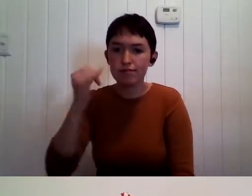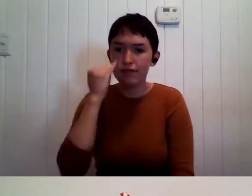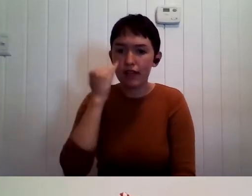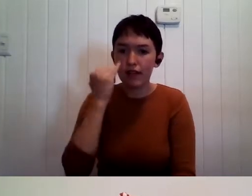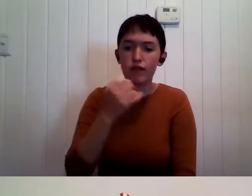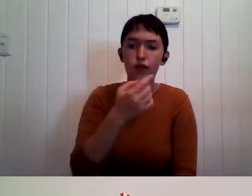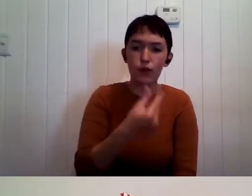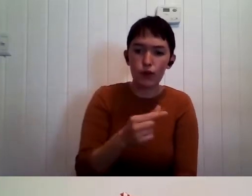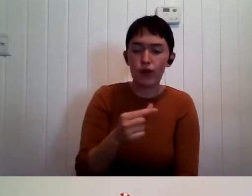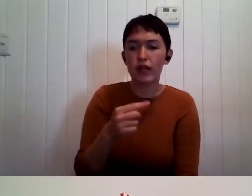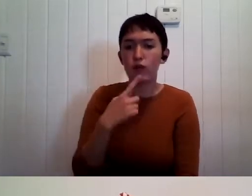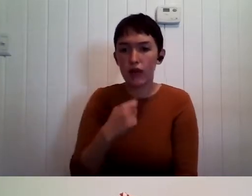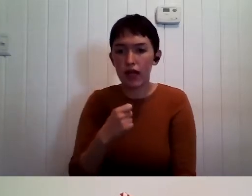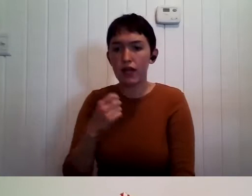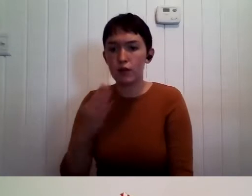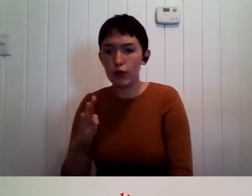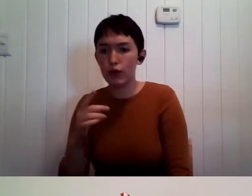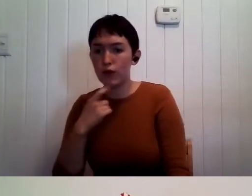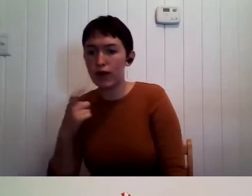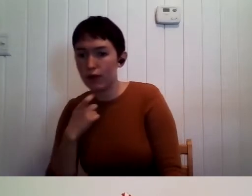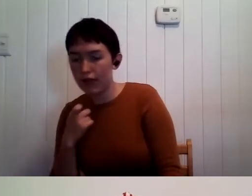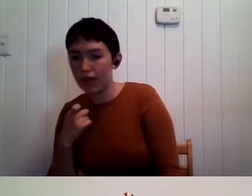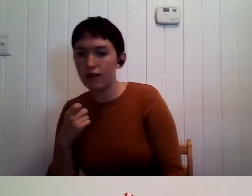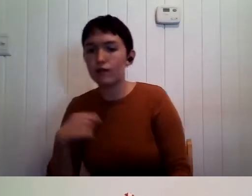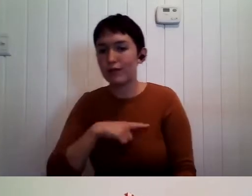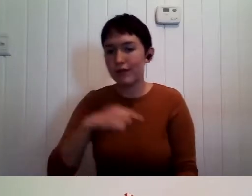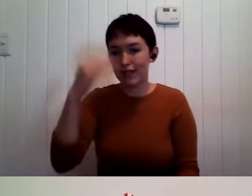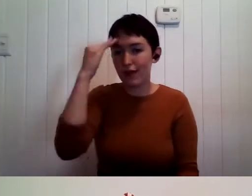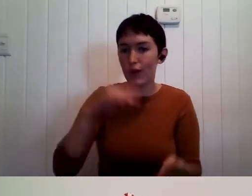red, then we know what those letters mean.